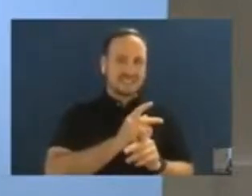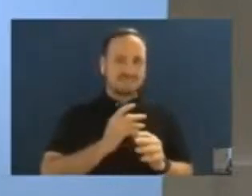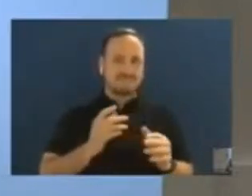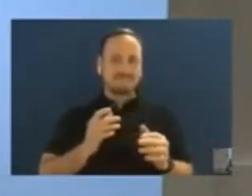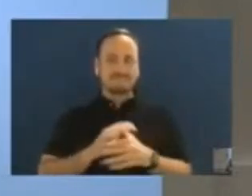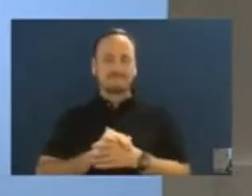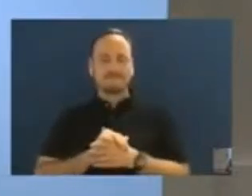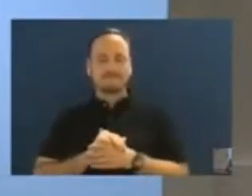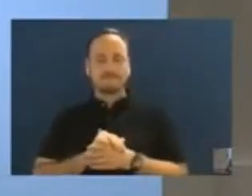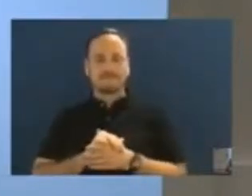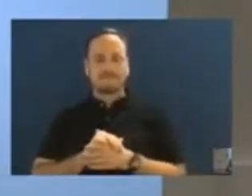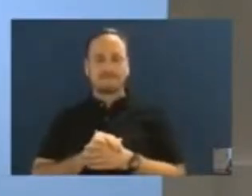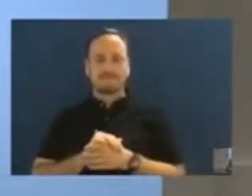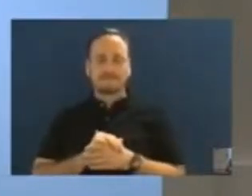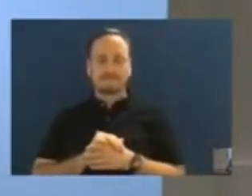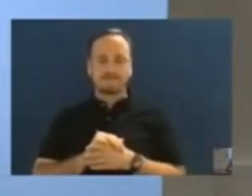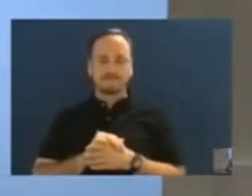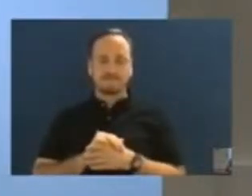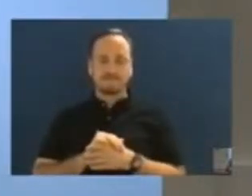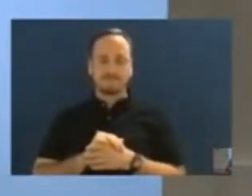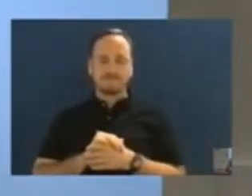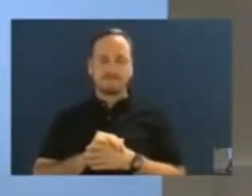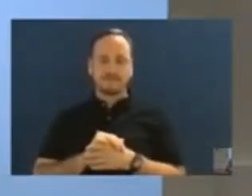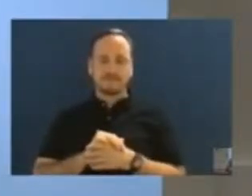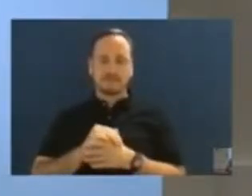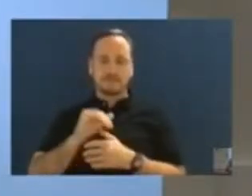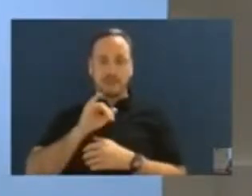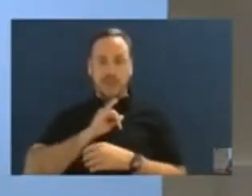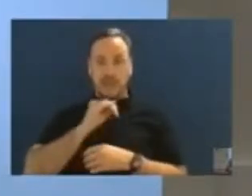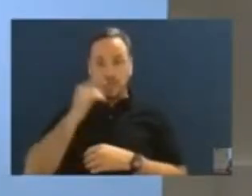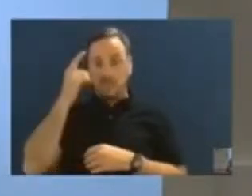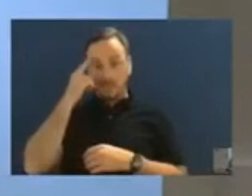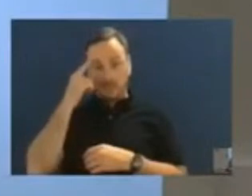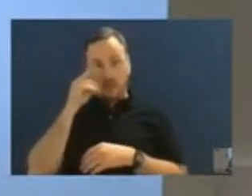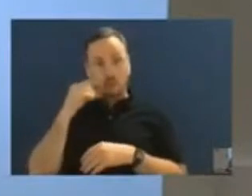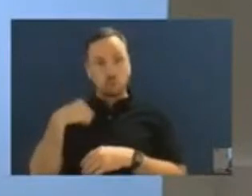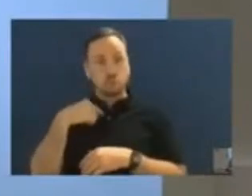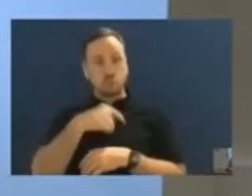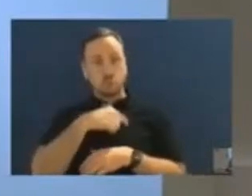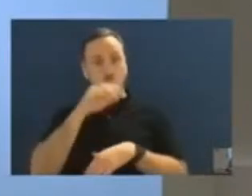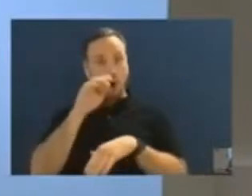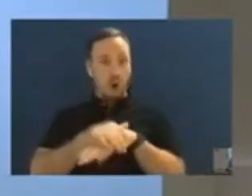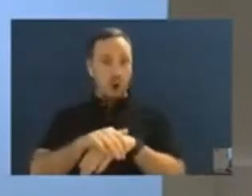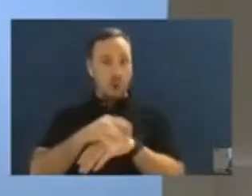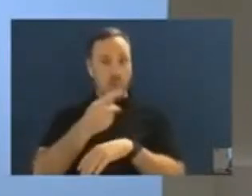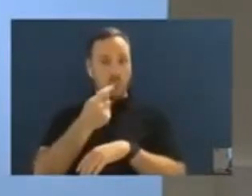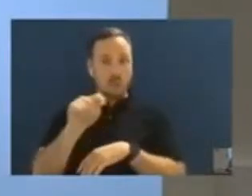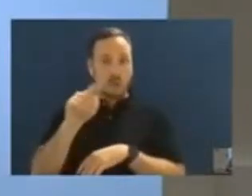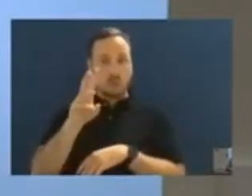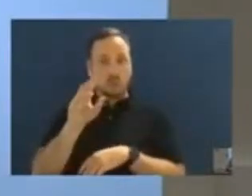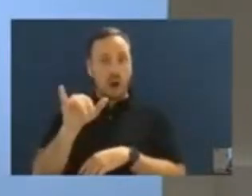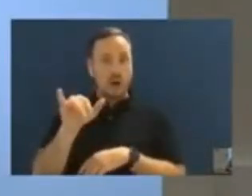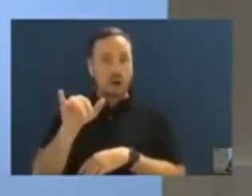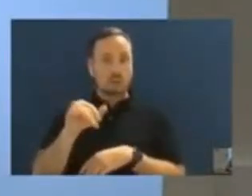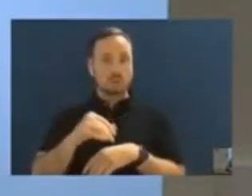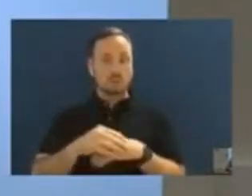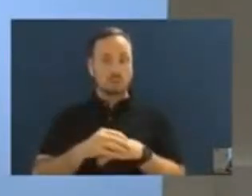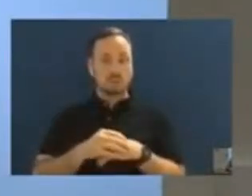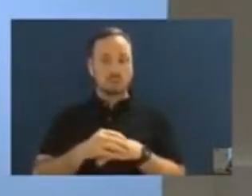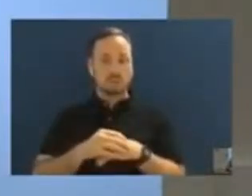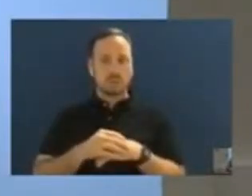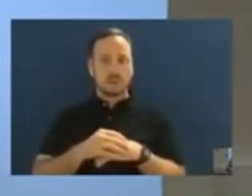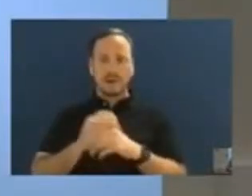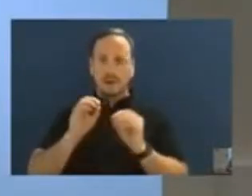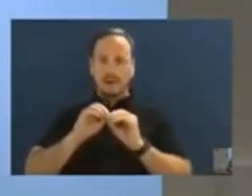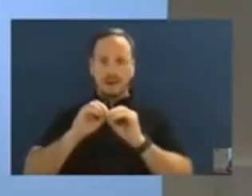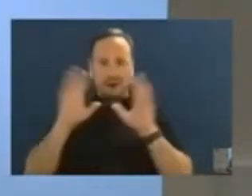of caution. And I think we're on our way to doing that. We know there will be challenges as we